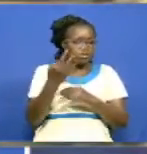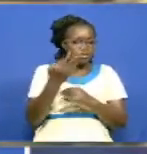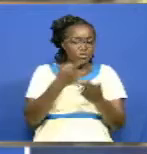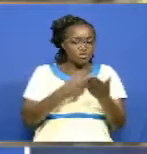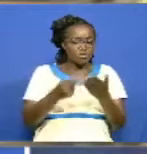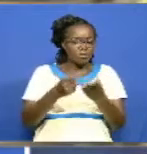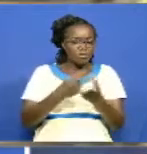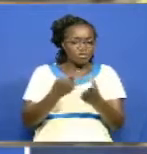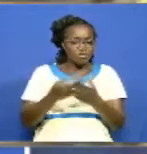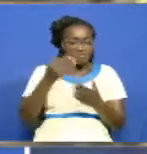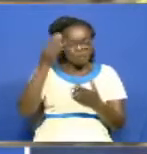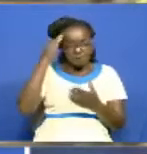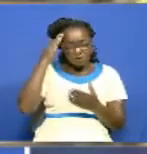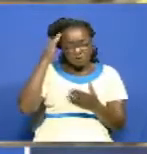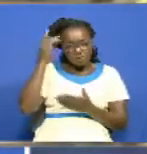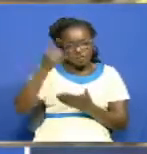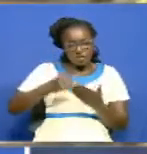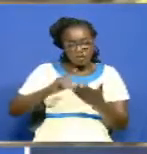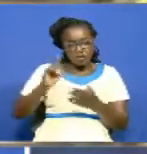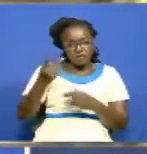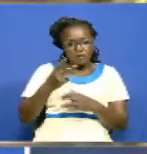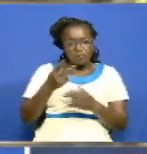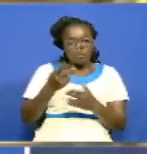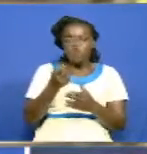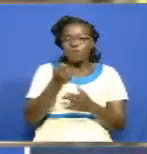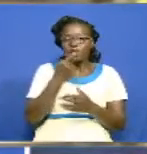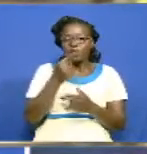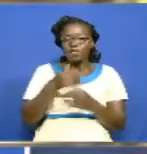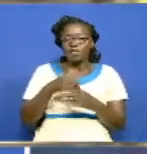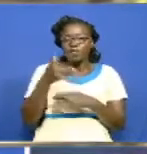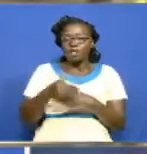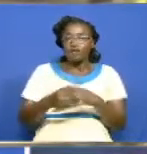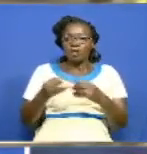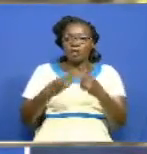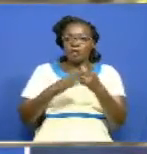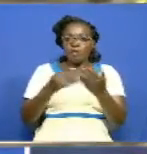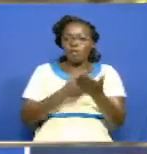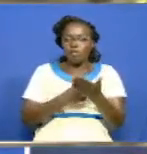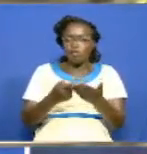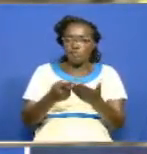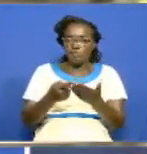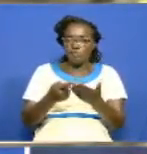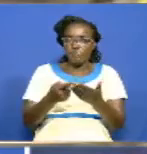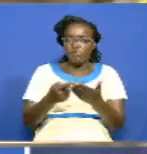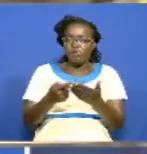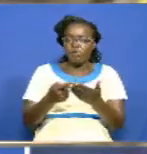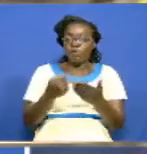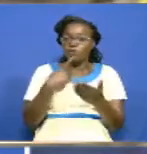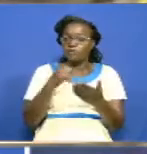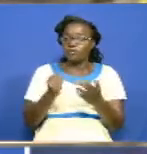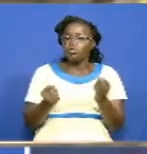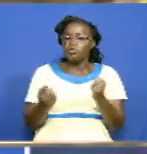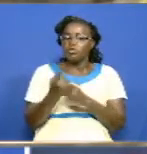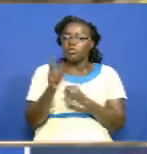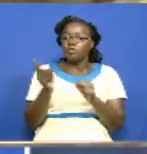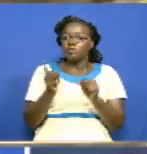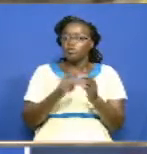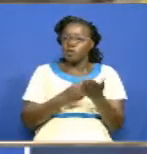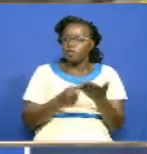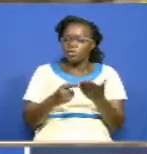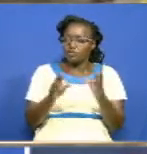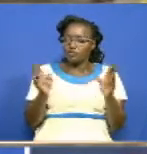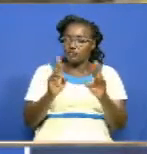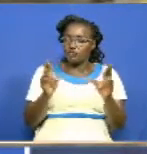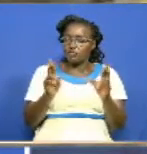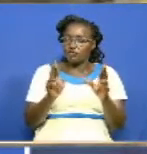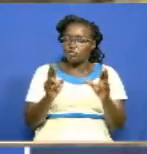realize the second dose is after 8 weeks. So you have 11 weeks already.